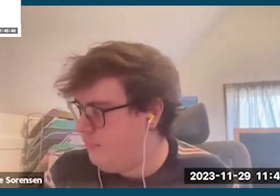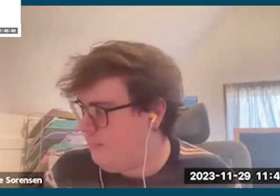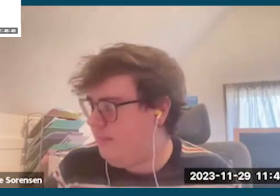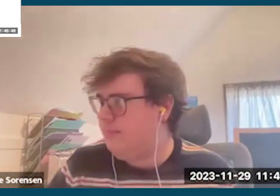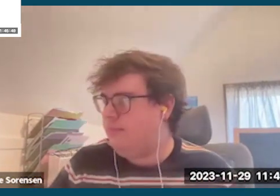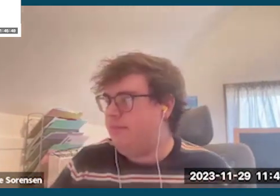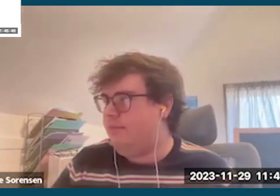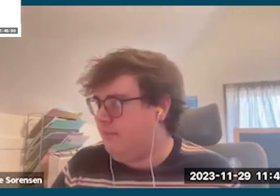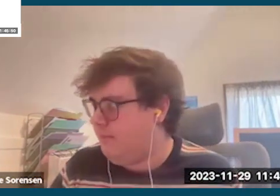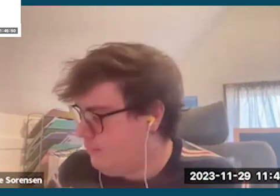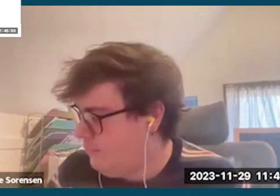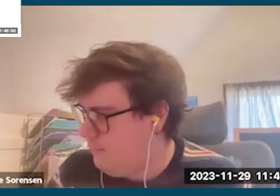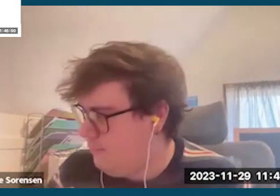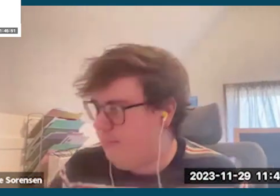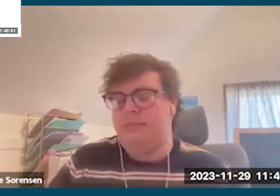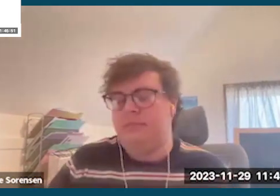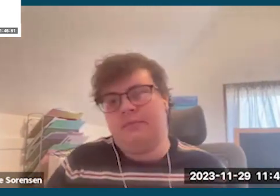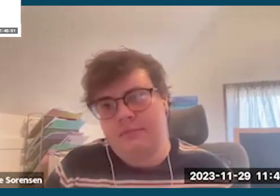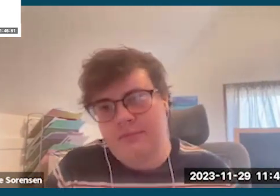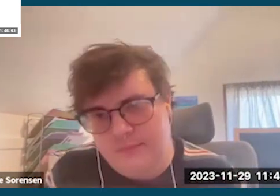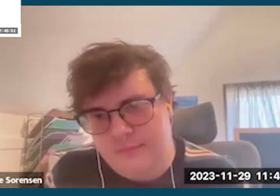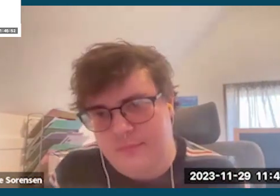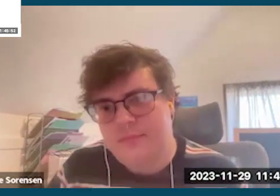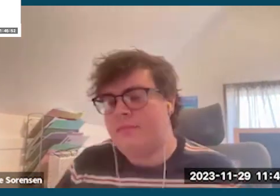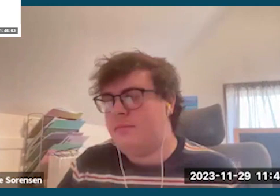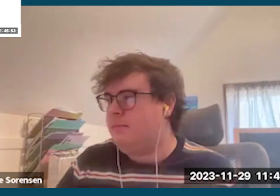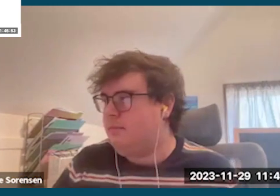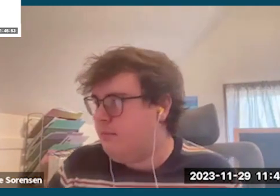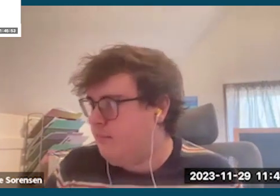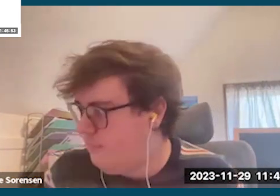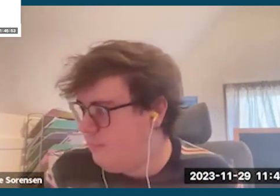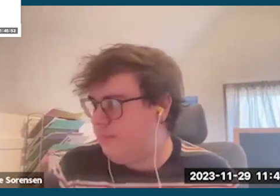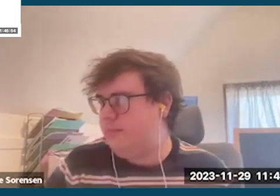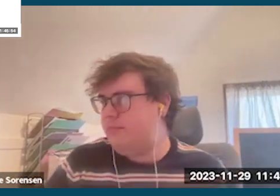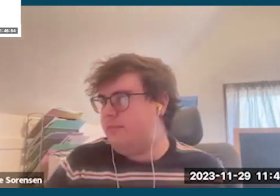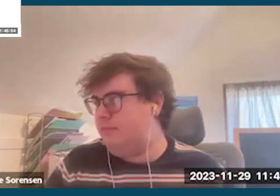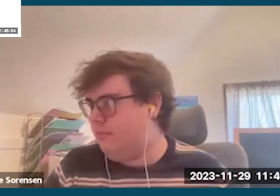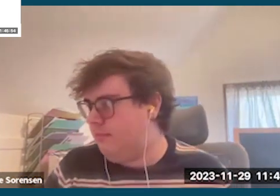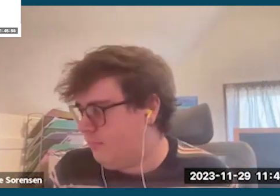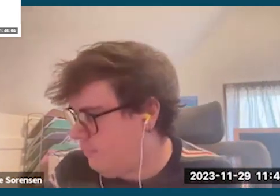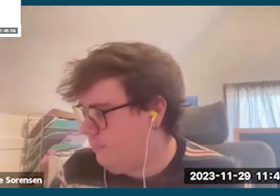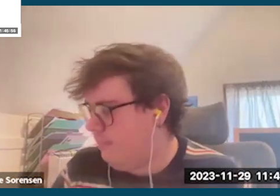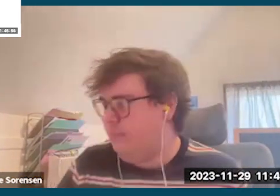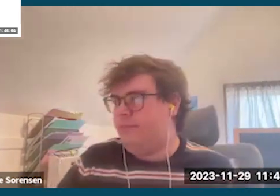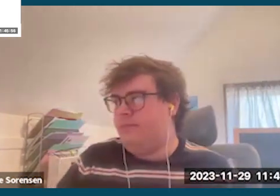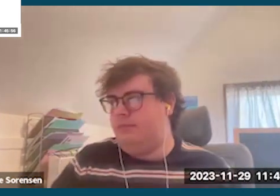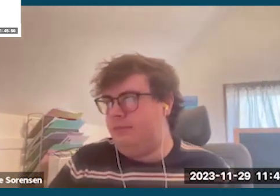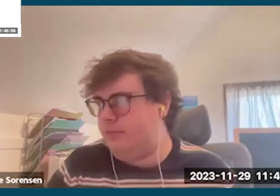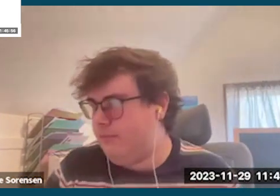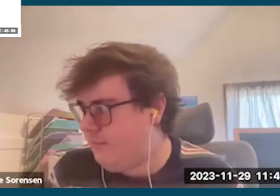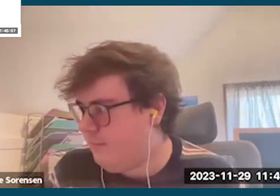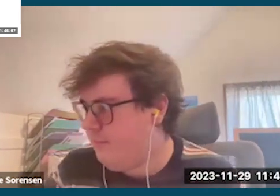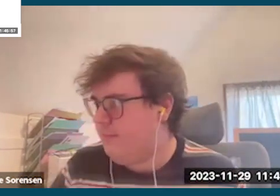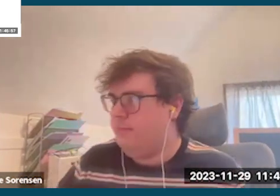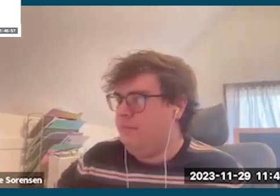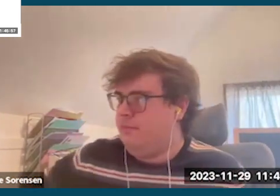do fasting labs on a day halfway between my weekly injections, but my support worker doesn't work on the couple mornings a